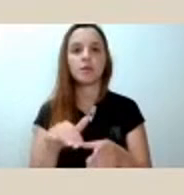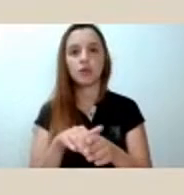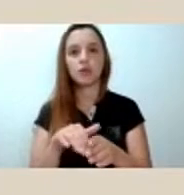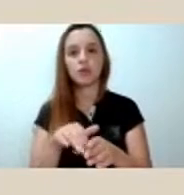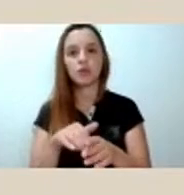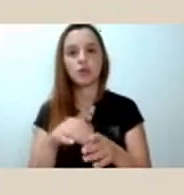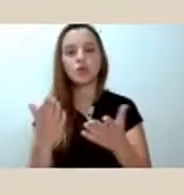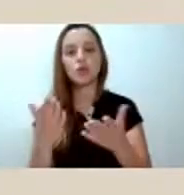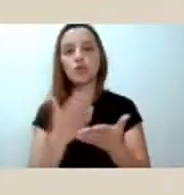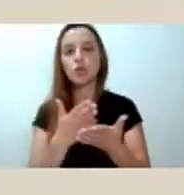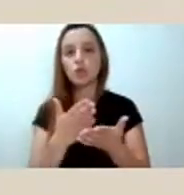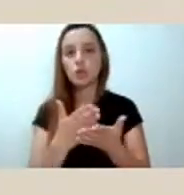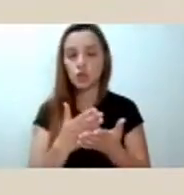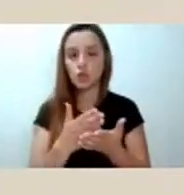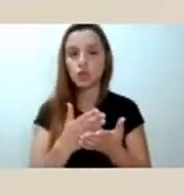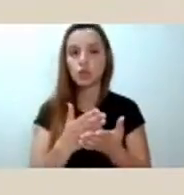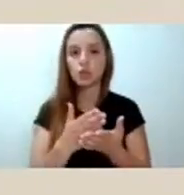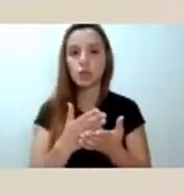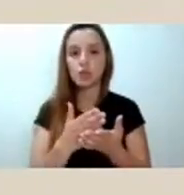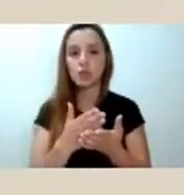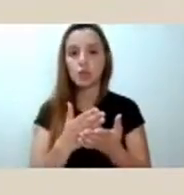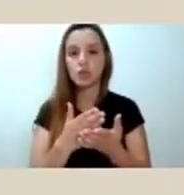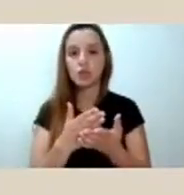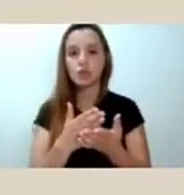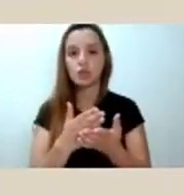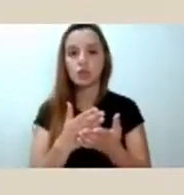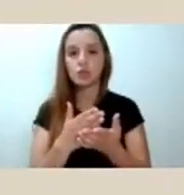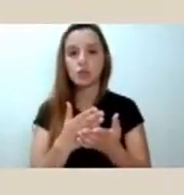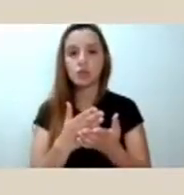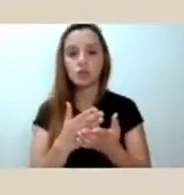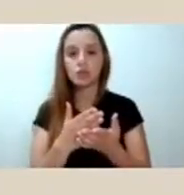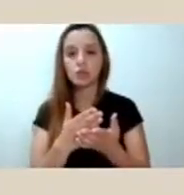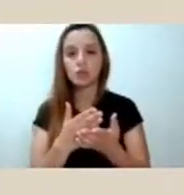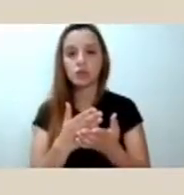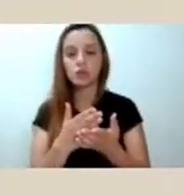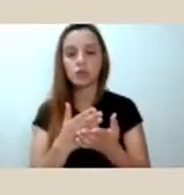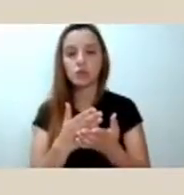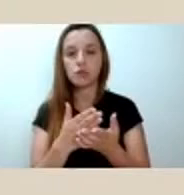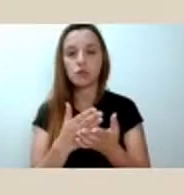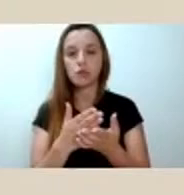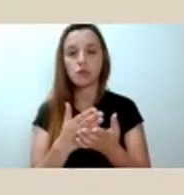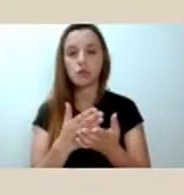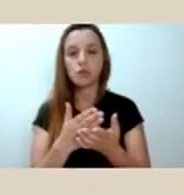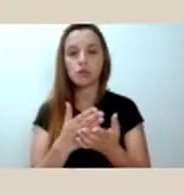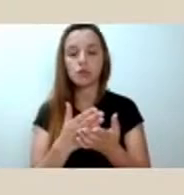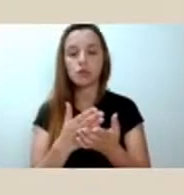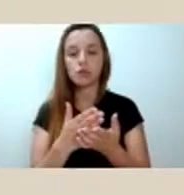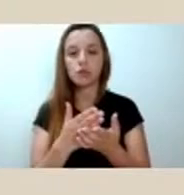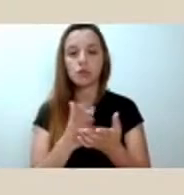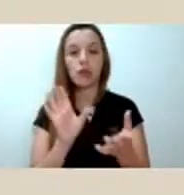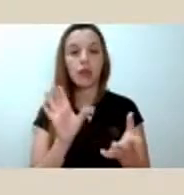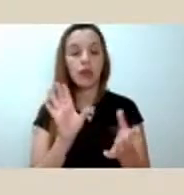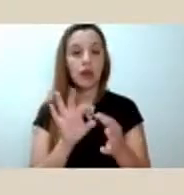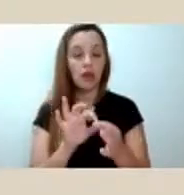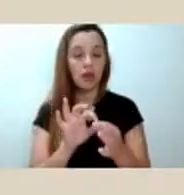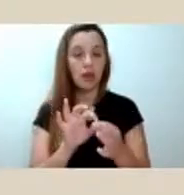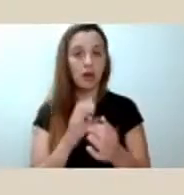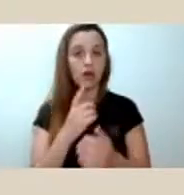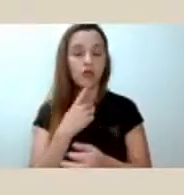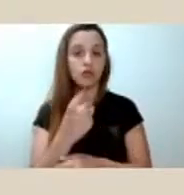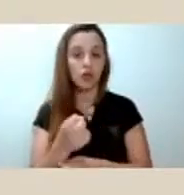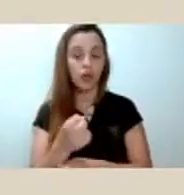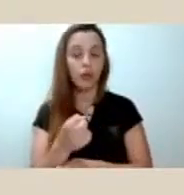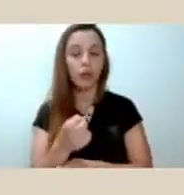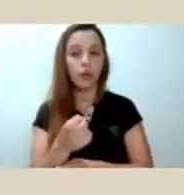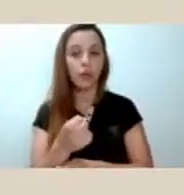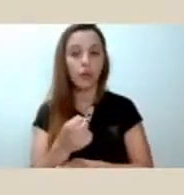how, the people that participate in this study. Yes. E que tem a ver com a questão que a pergunta